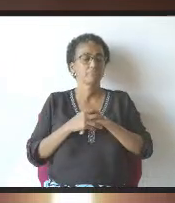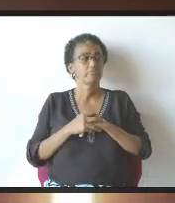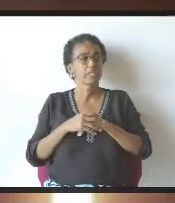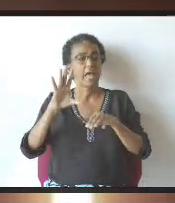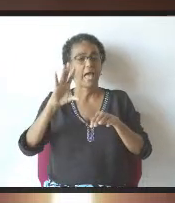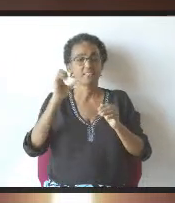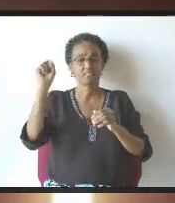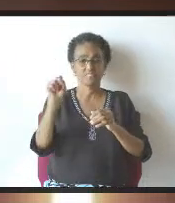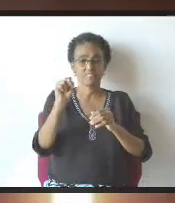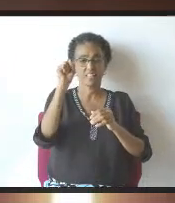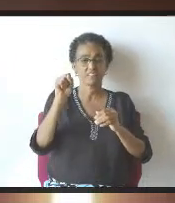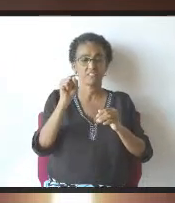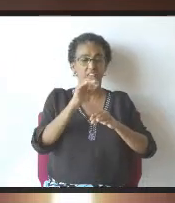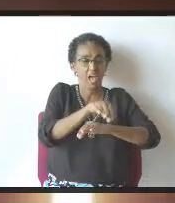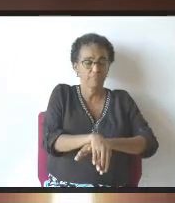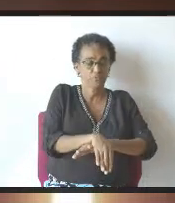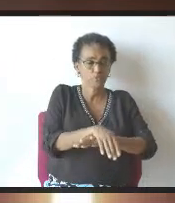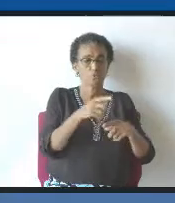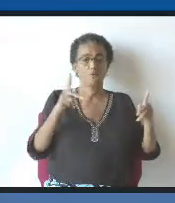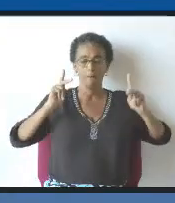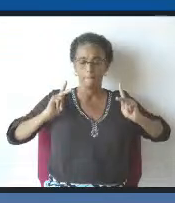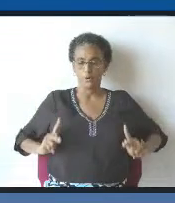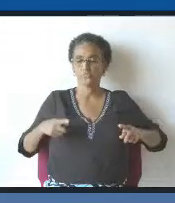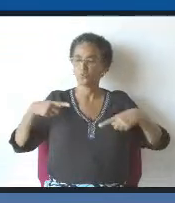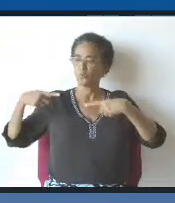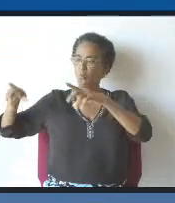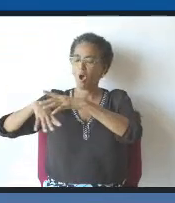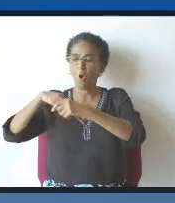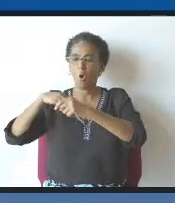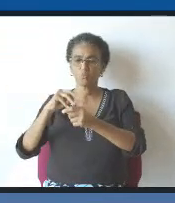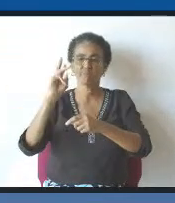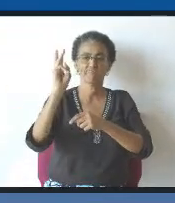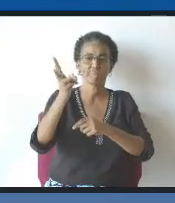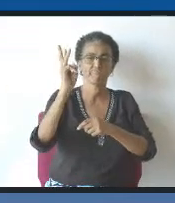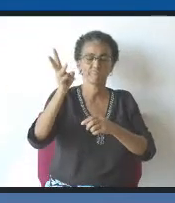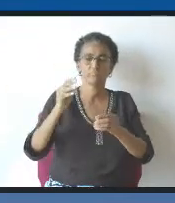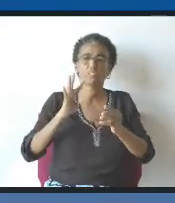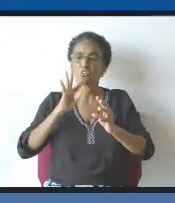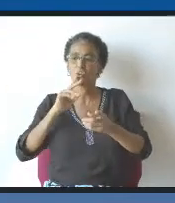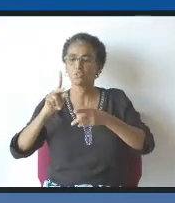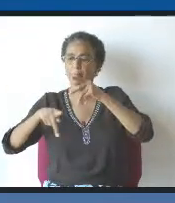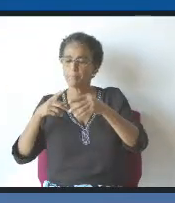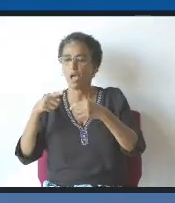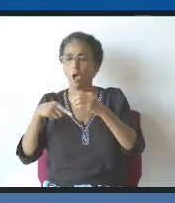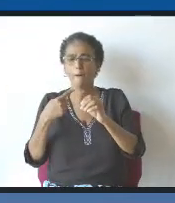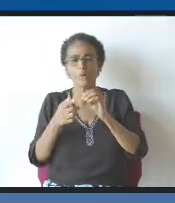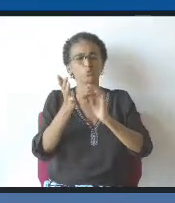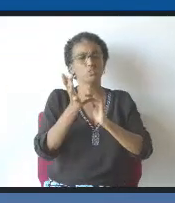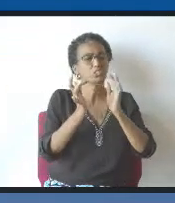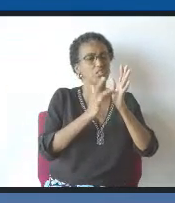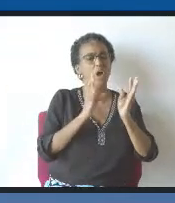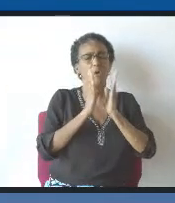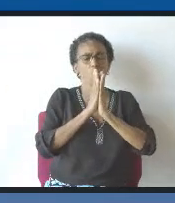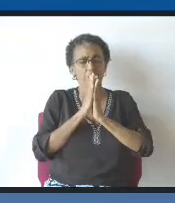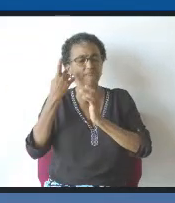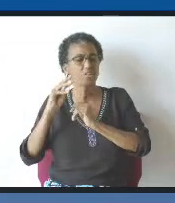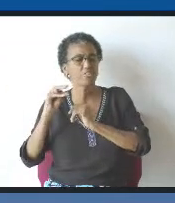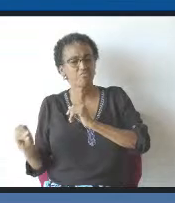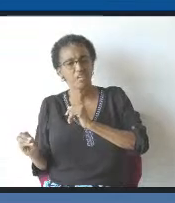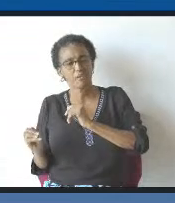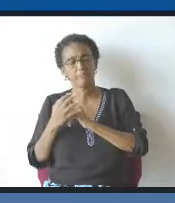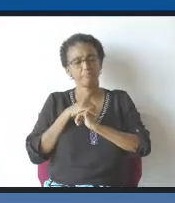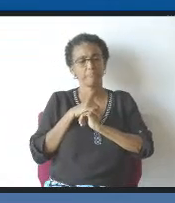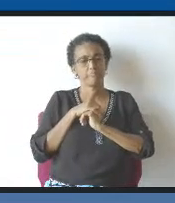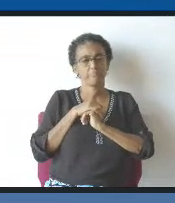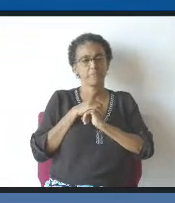Saturday afternoon. And we physically go out face-to-face into the community and talk to people about Jesus, pray for people, invite people to